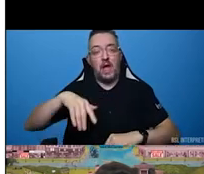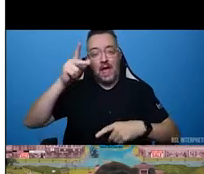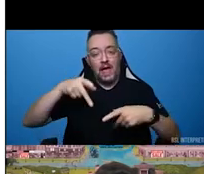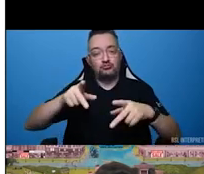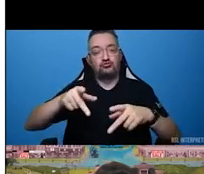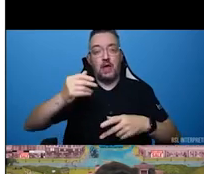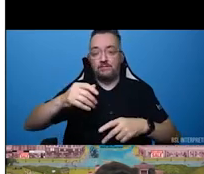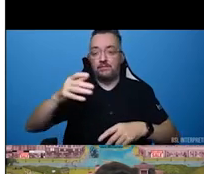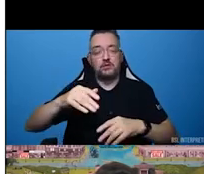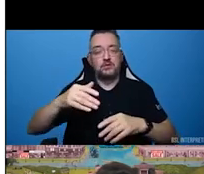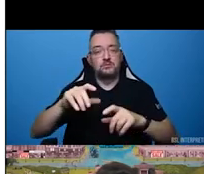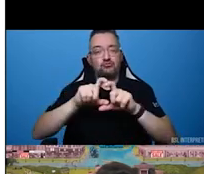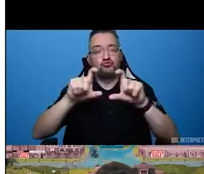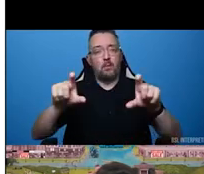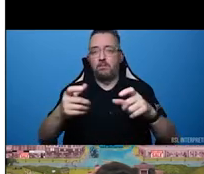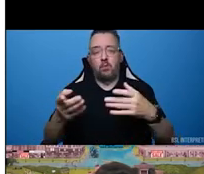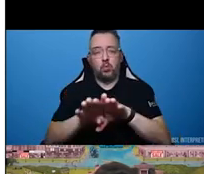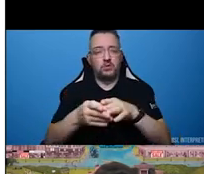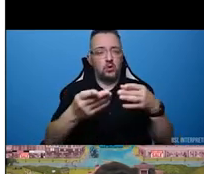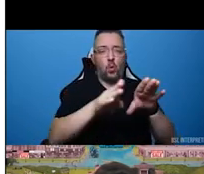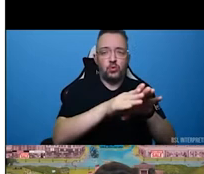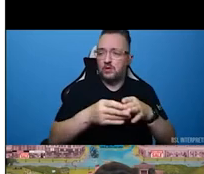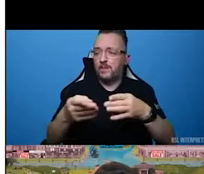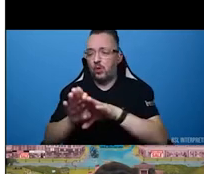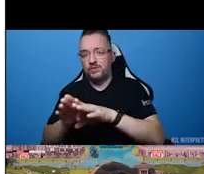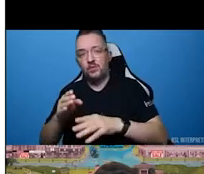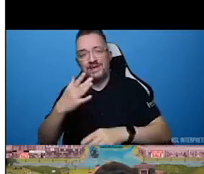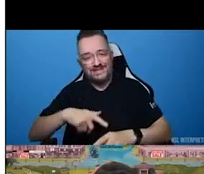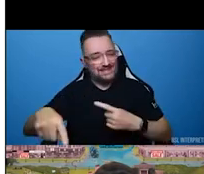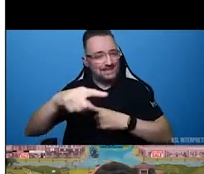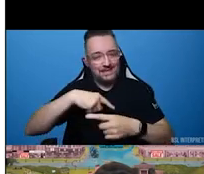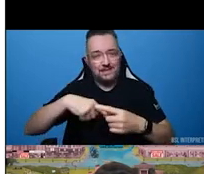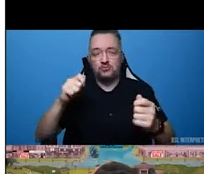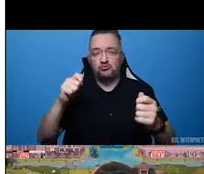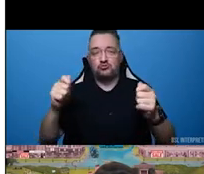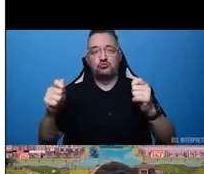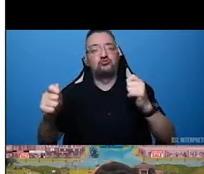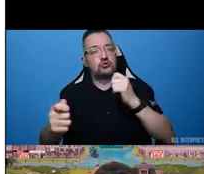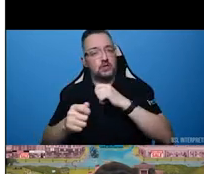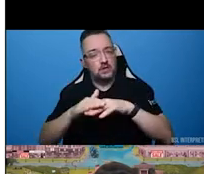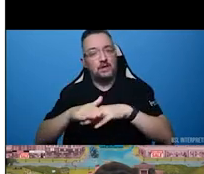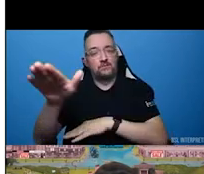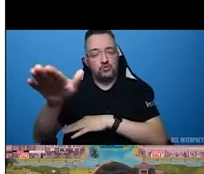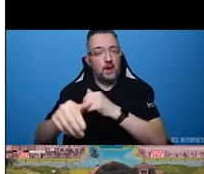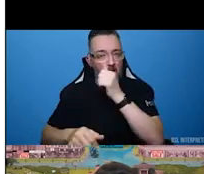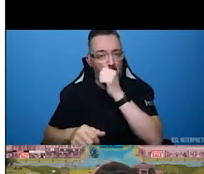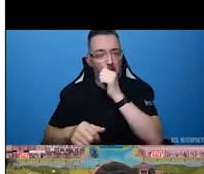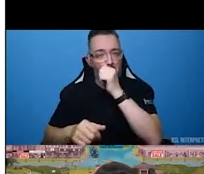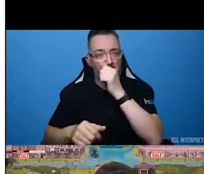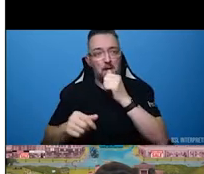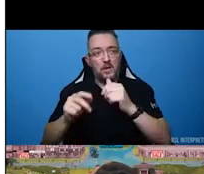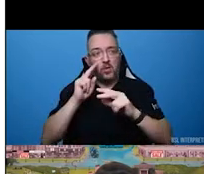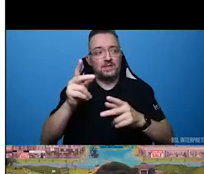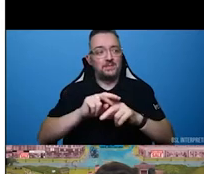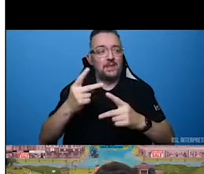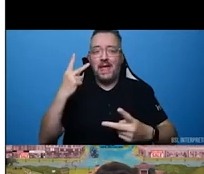have shops that are closing and how we need to really reinvent these spaces as we move forward into the future. So it's looking at spaces like the